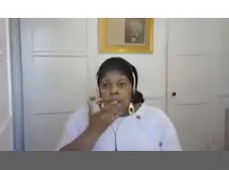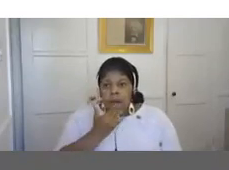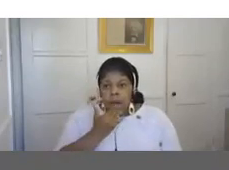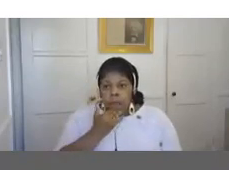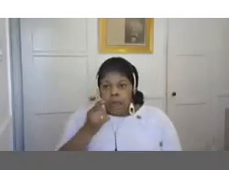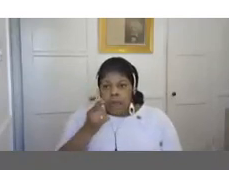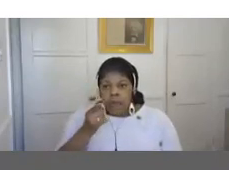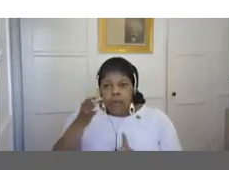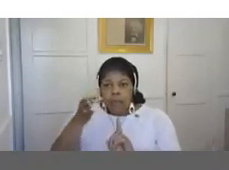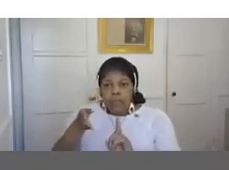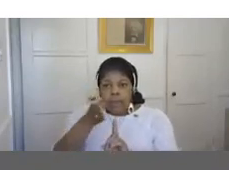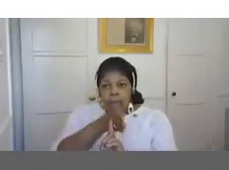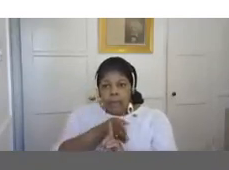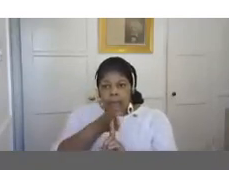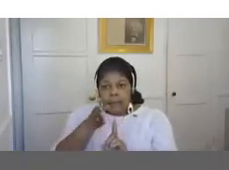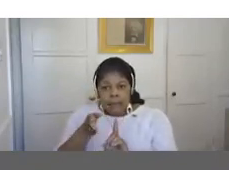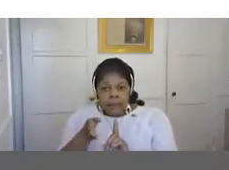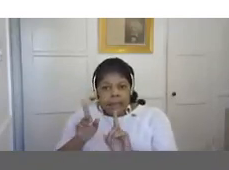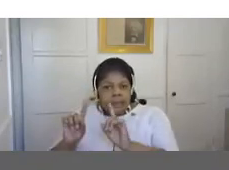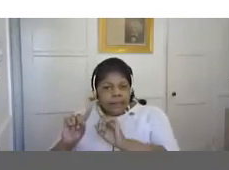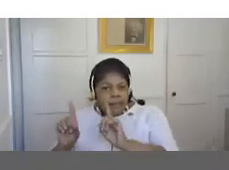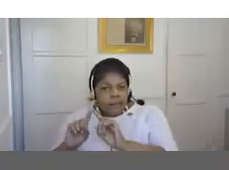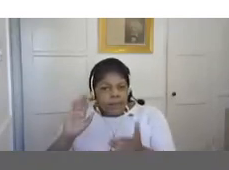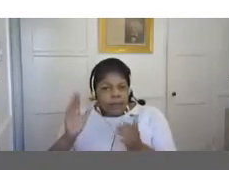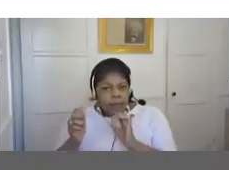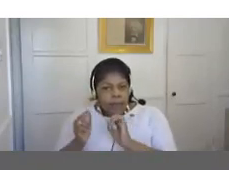colors is a little bit different than what they have.